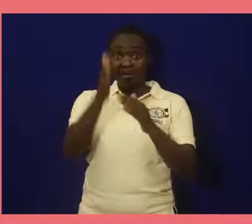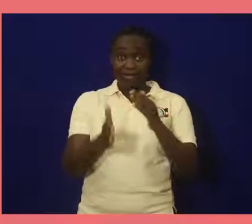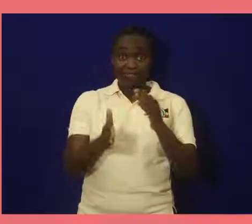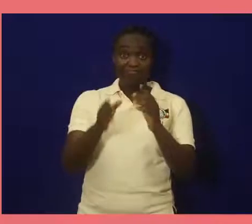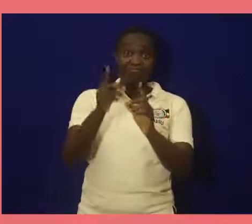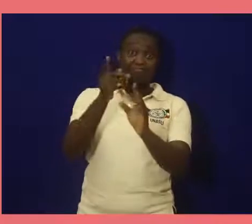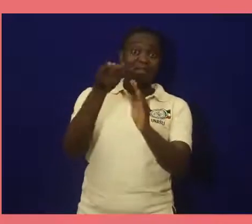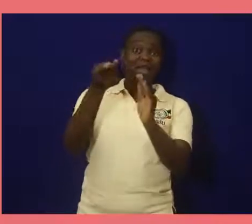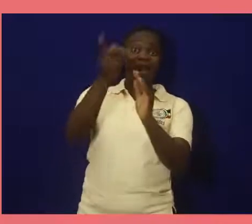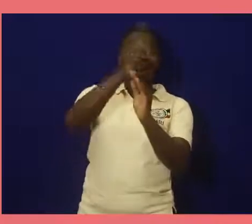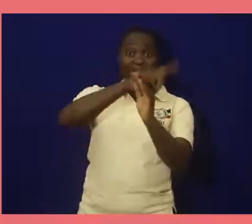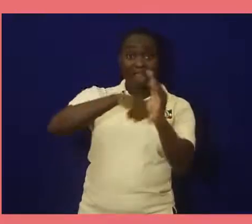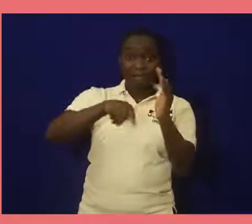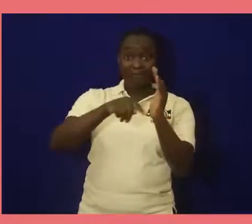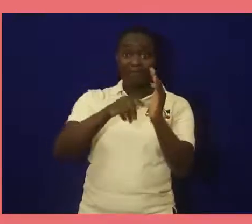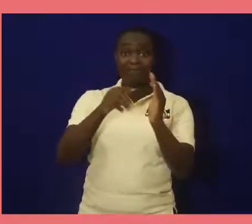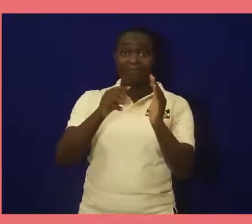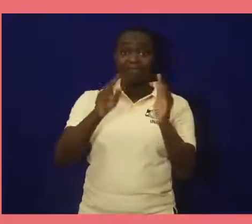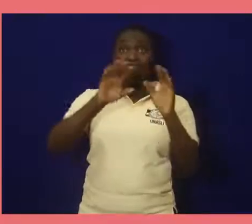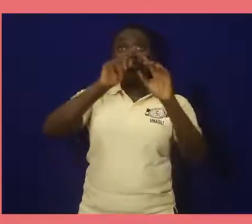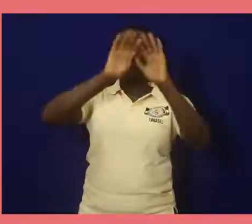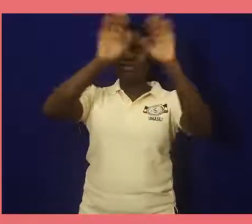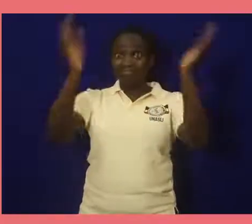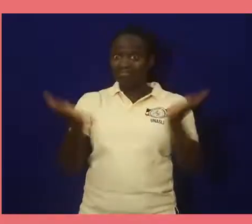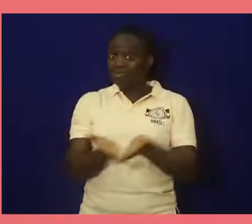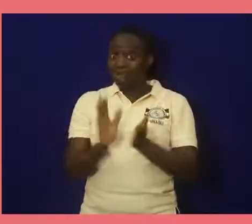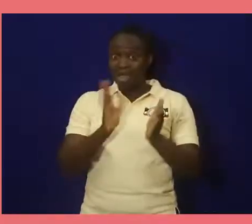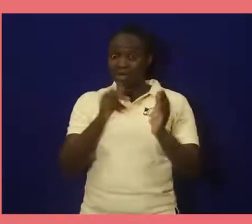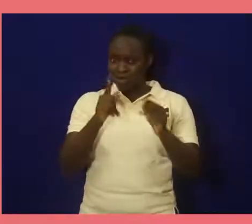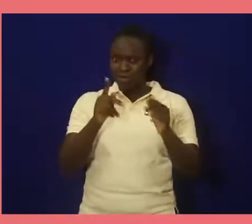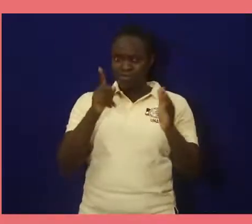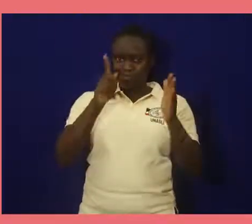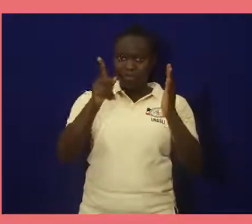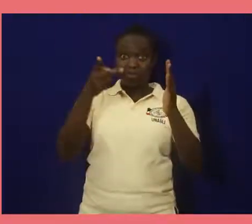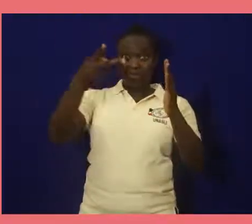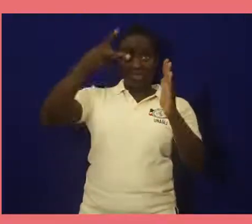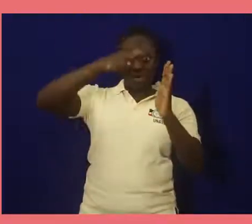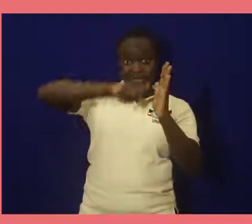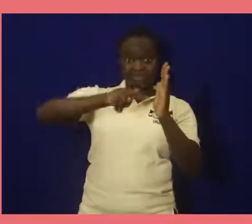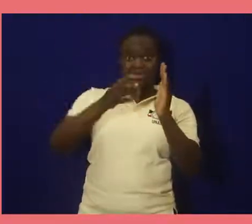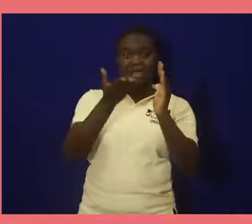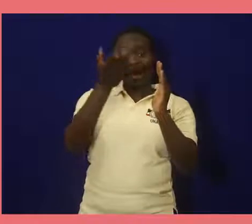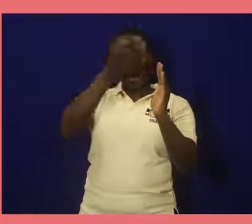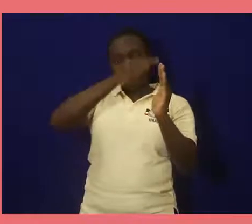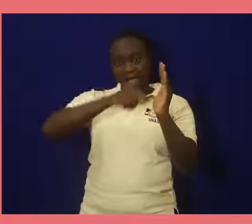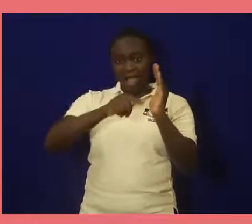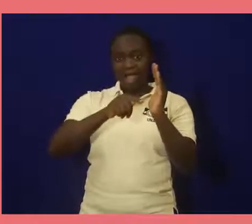circle, remain with one half. If you drew just one half, no problem, remain with one half.